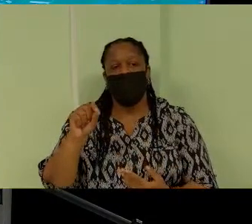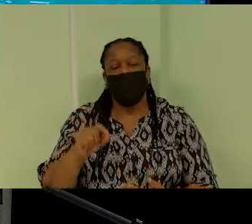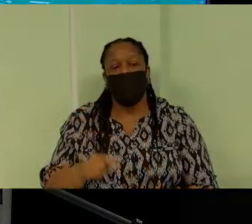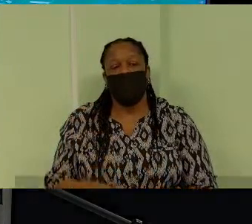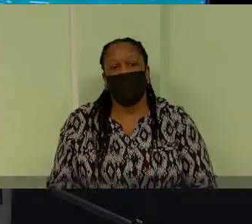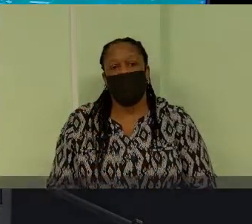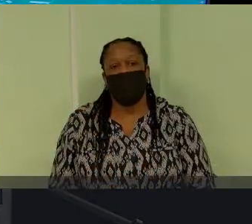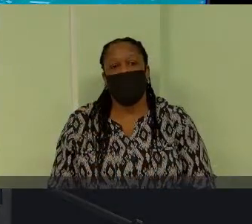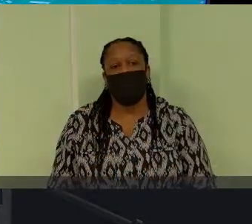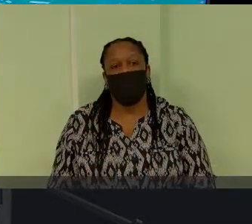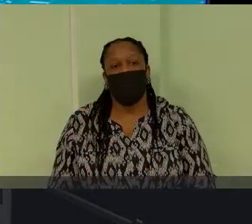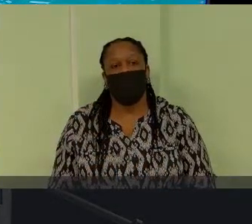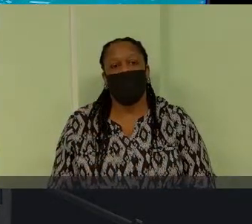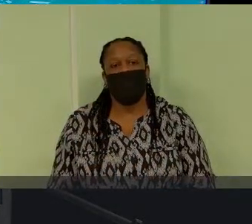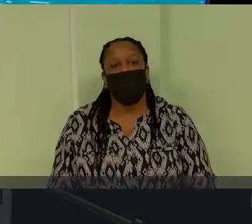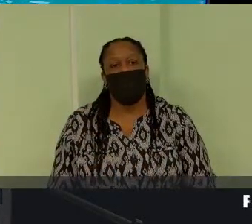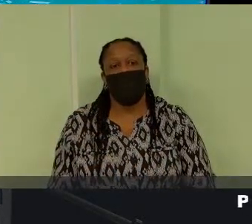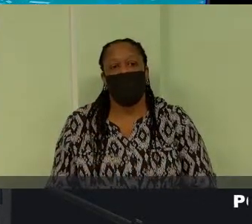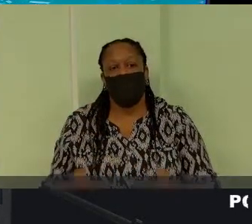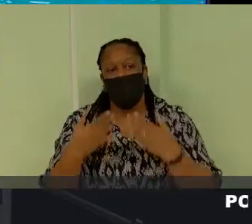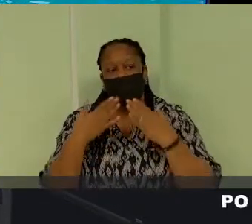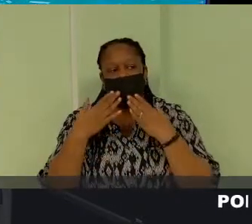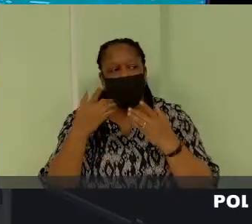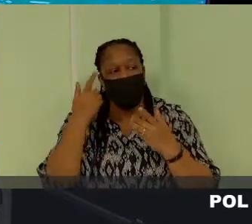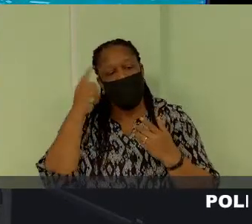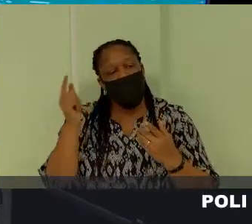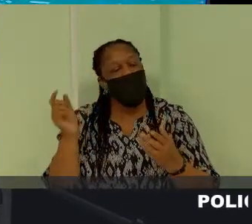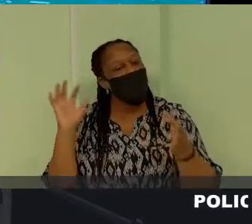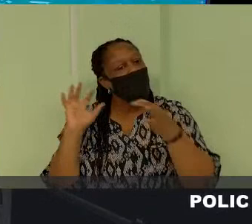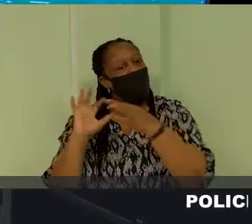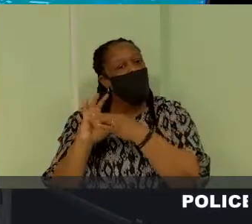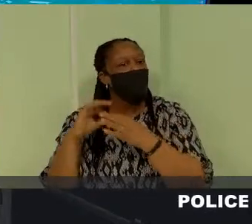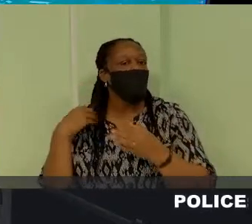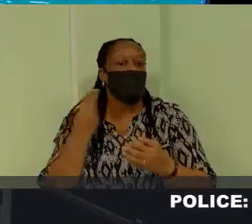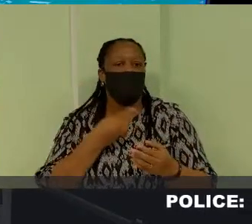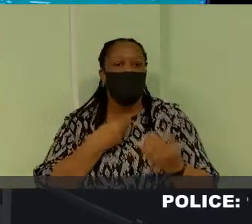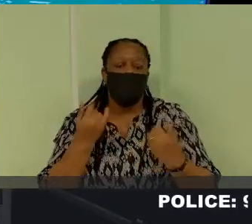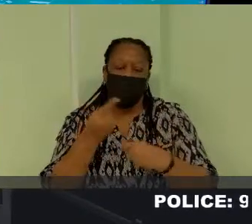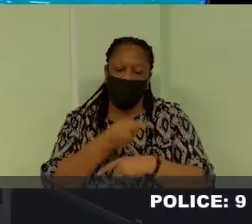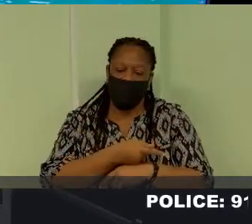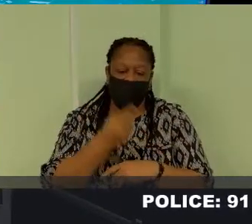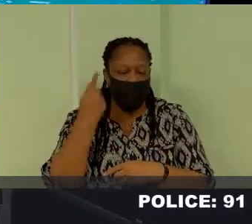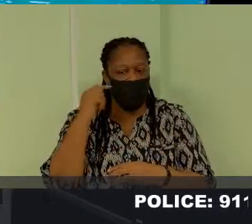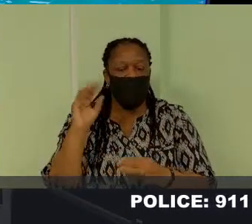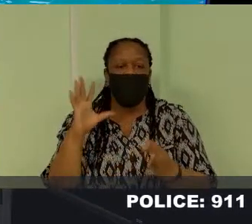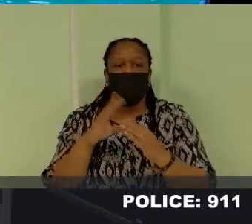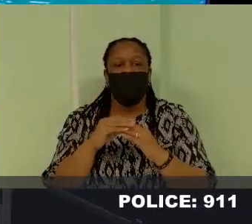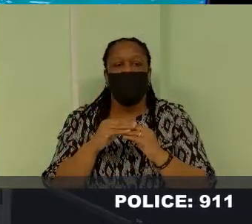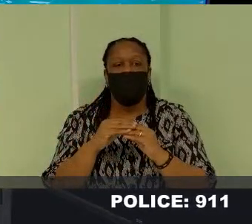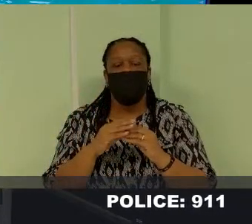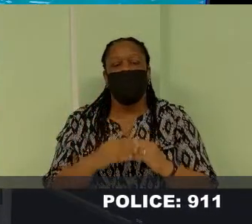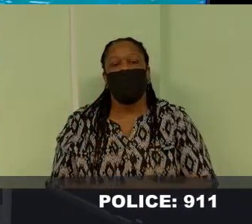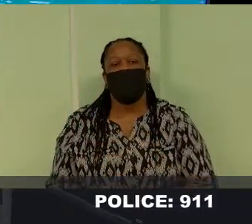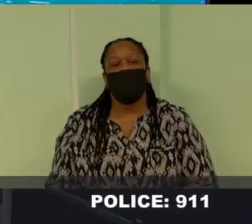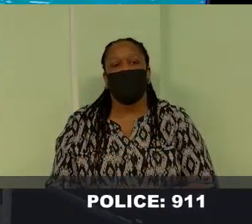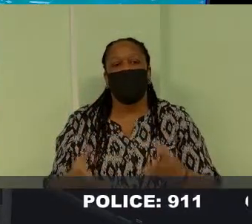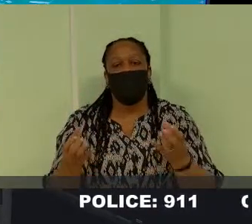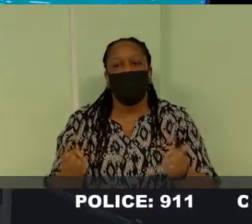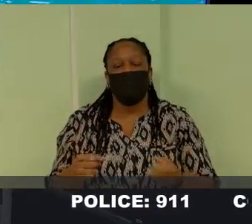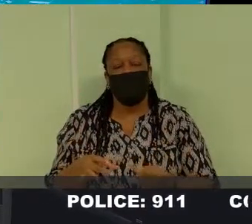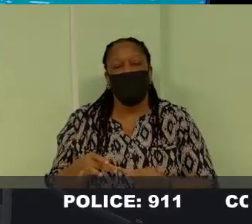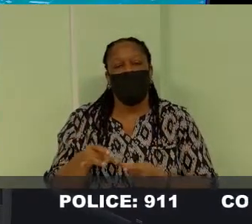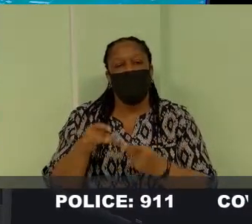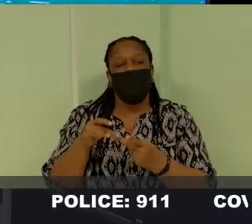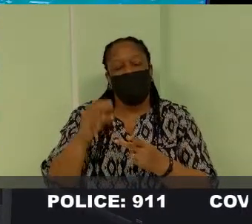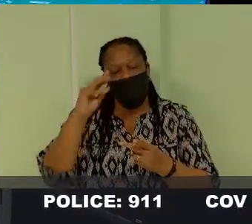Lesroy Williams. Thank you very much for joining us today for this briefing. I want to say a